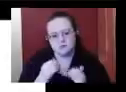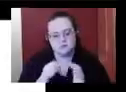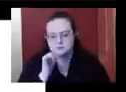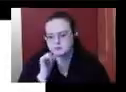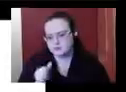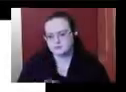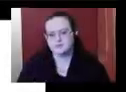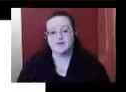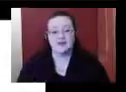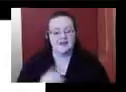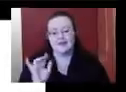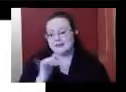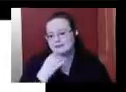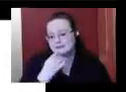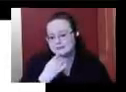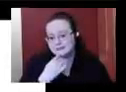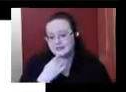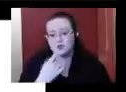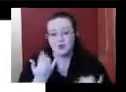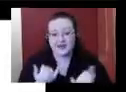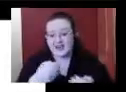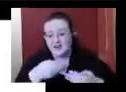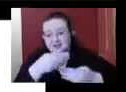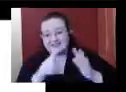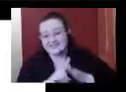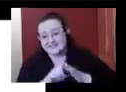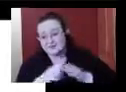of shortening the symptom list on the screening tool.